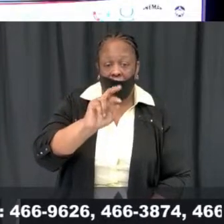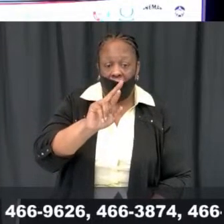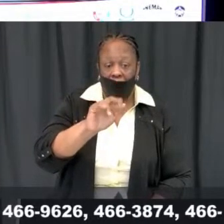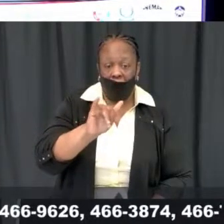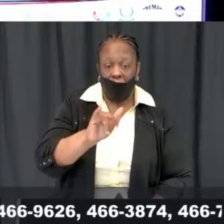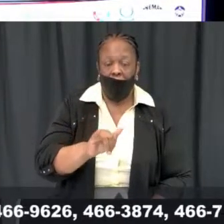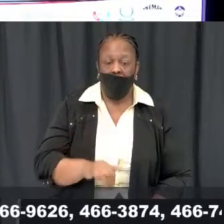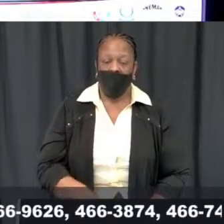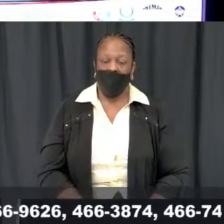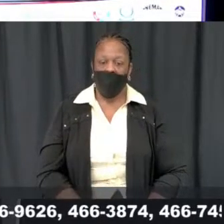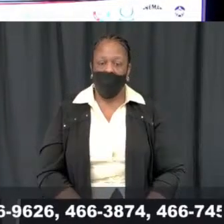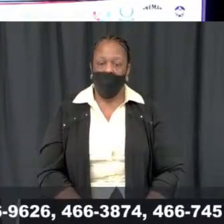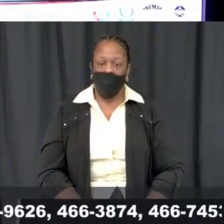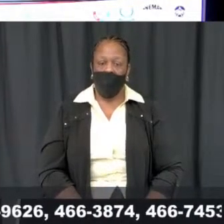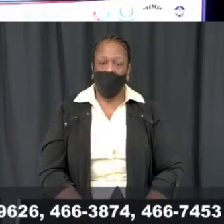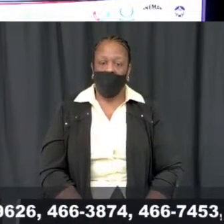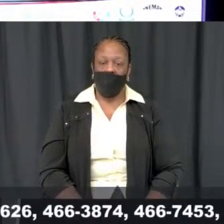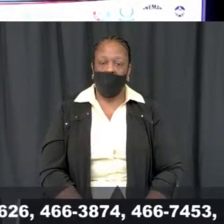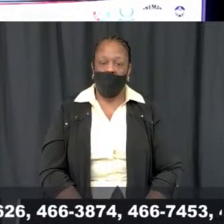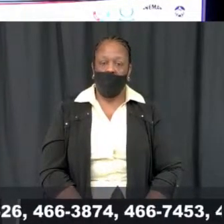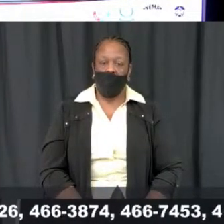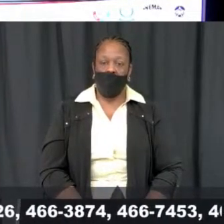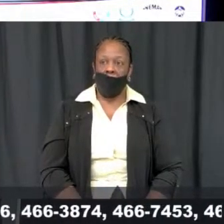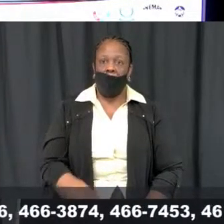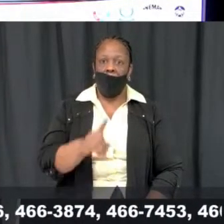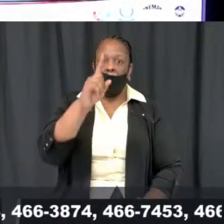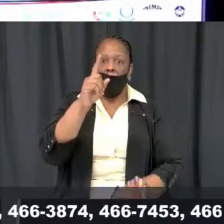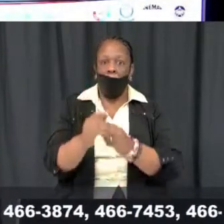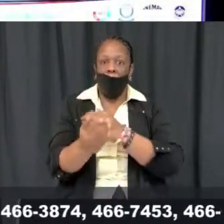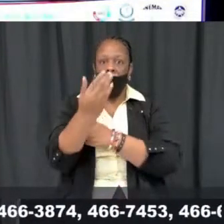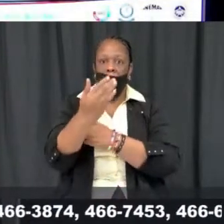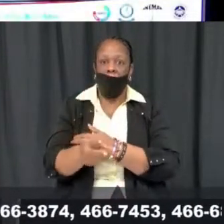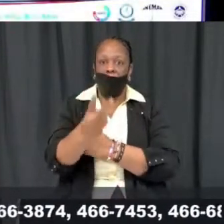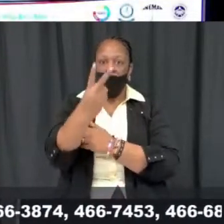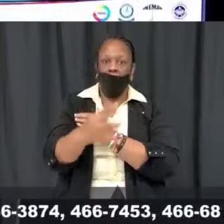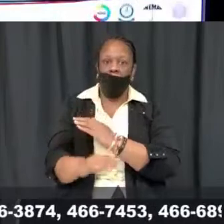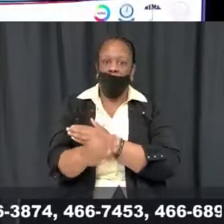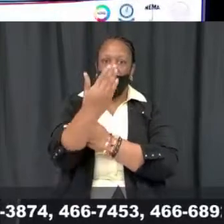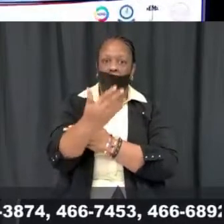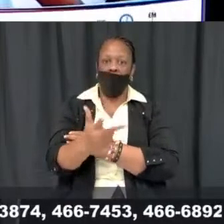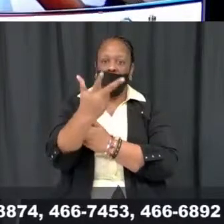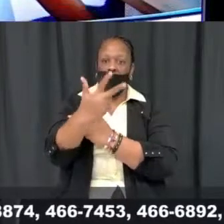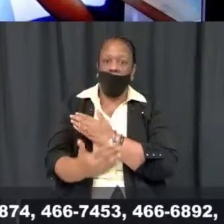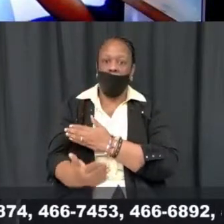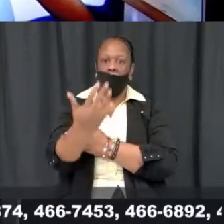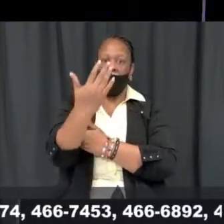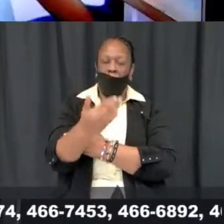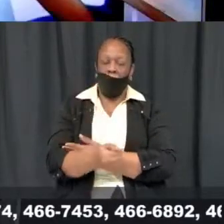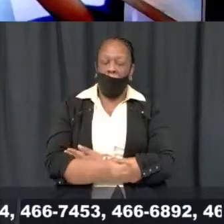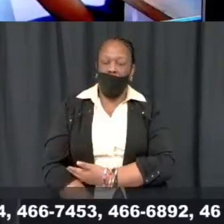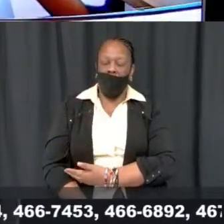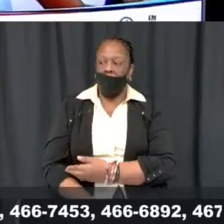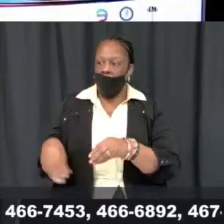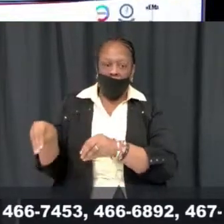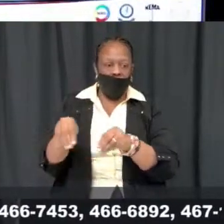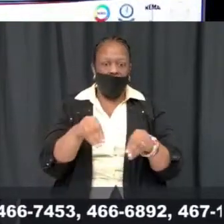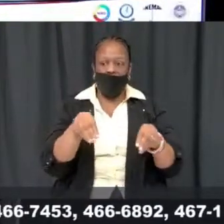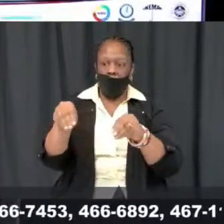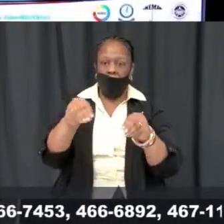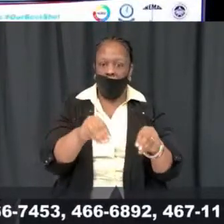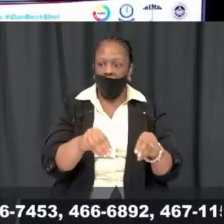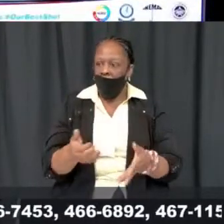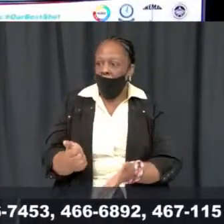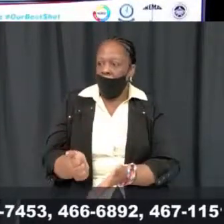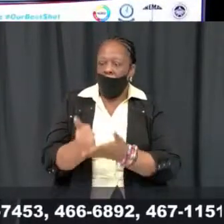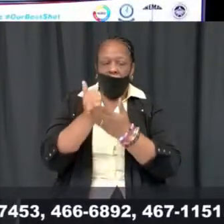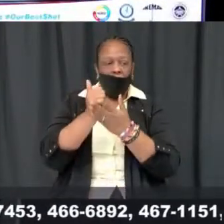midday, you have access to Superintendent Henry. He has to get up out of his bed at times and move with his men to